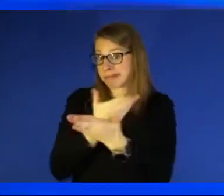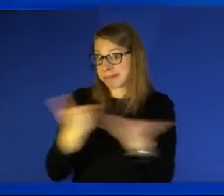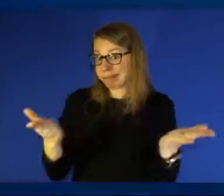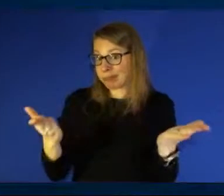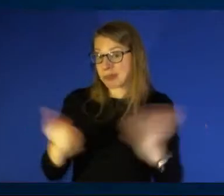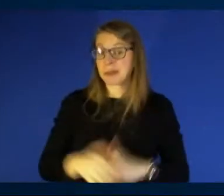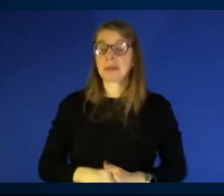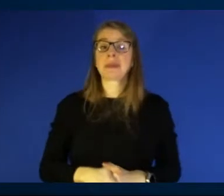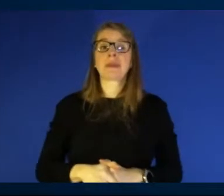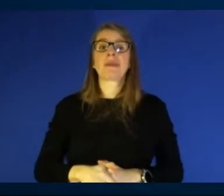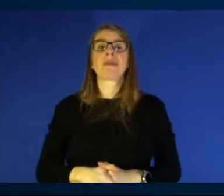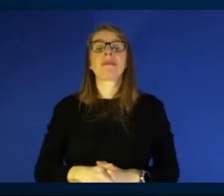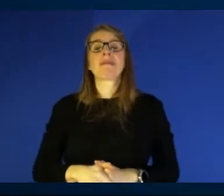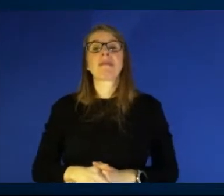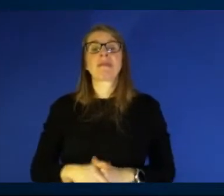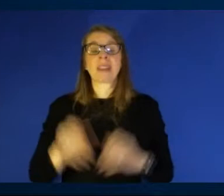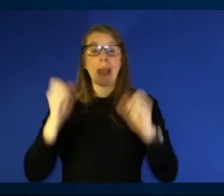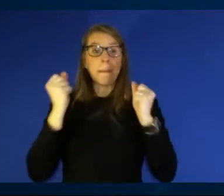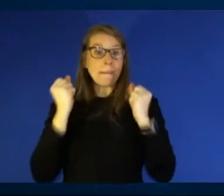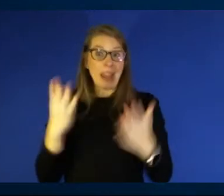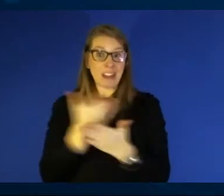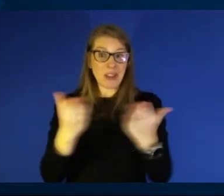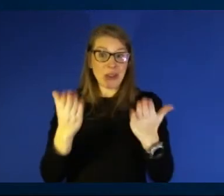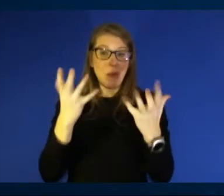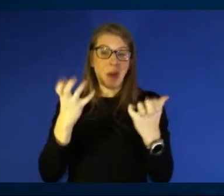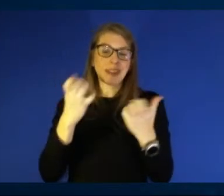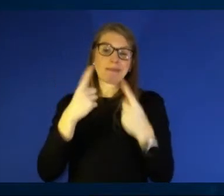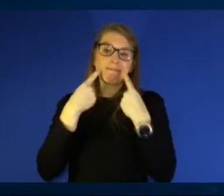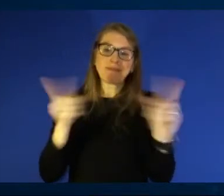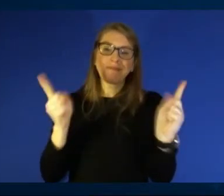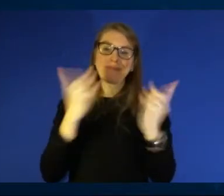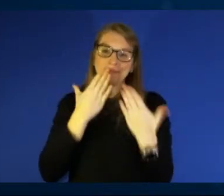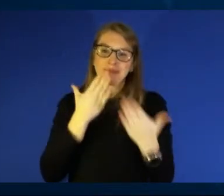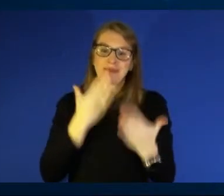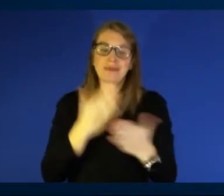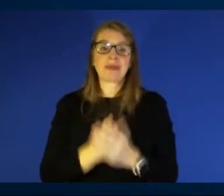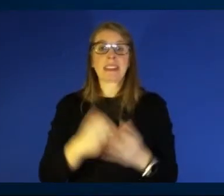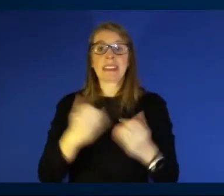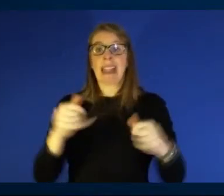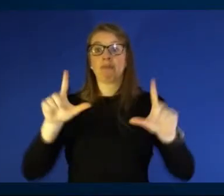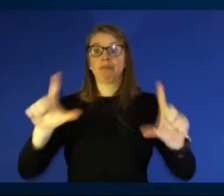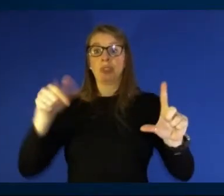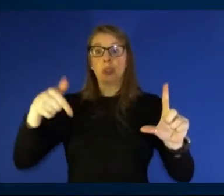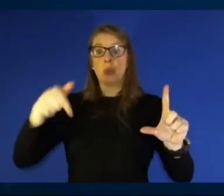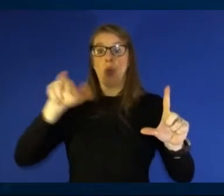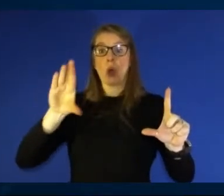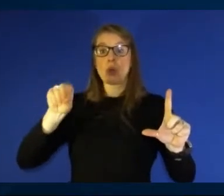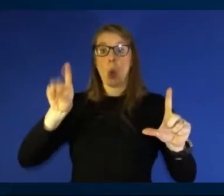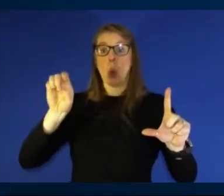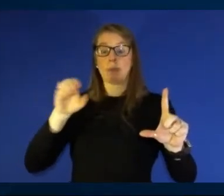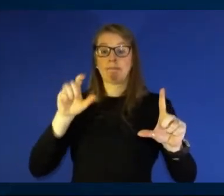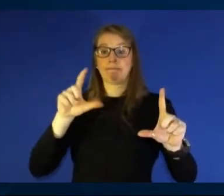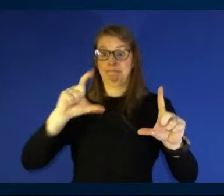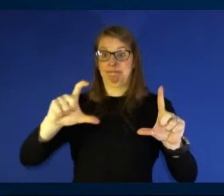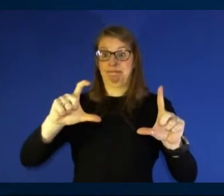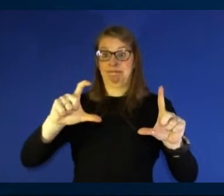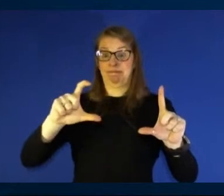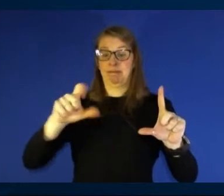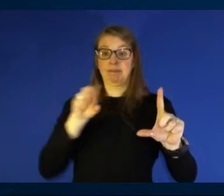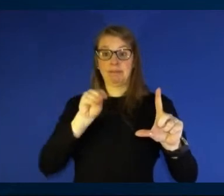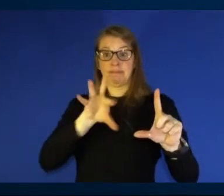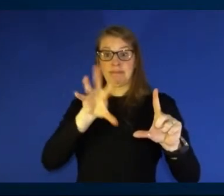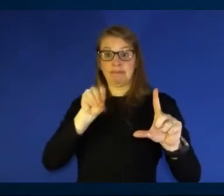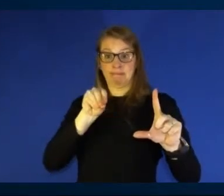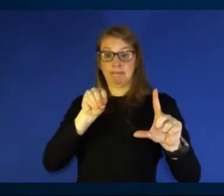community. So many of you want to show your gratitude. So take a look at your screen right now. It's a QR code. This will help you do that. Once you scan